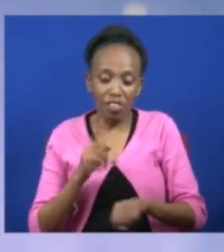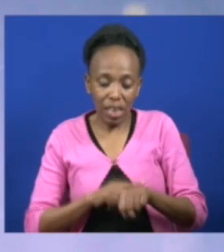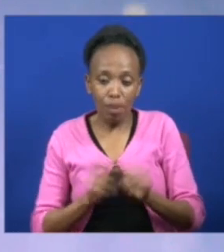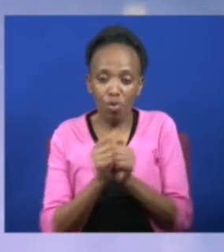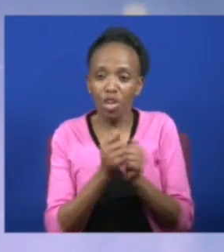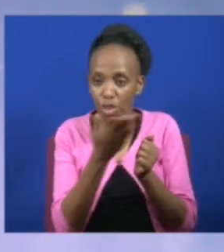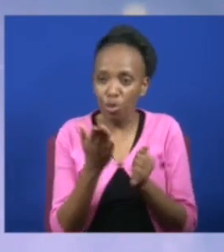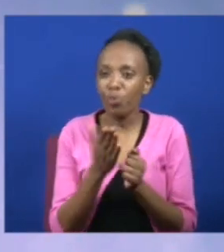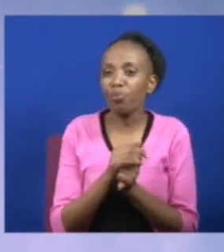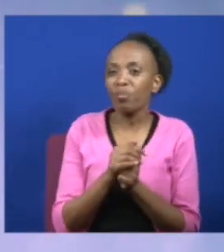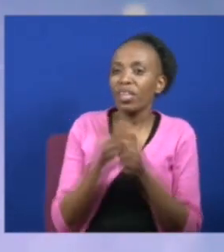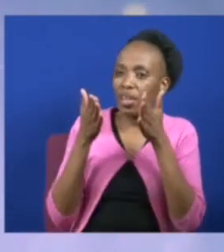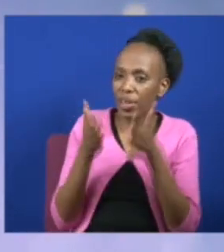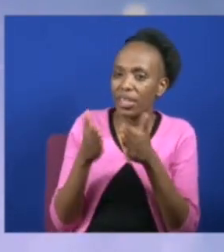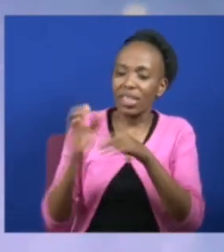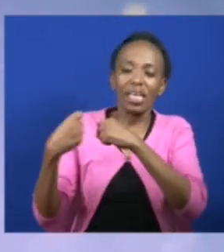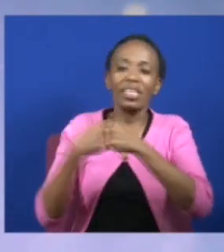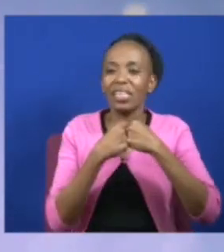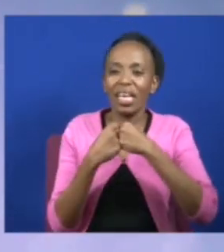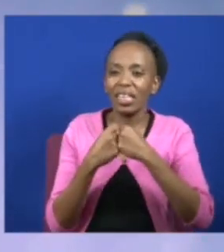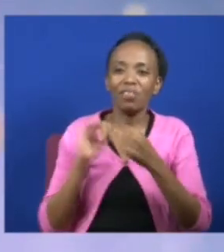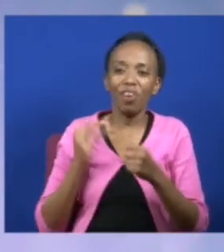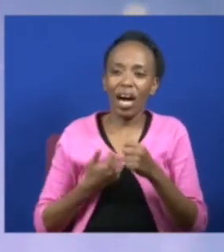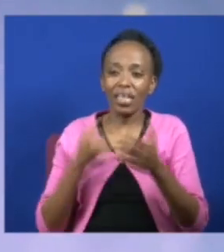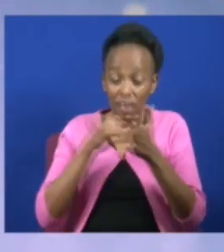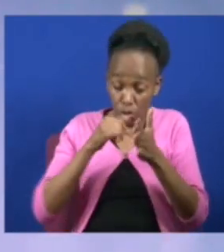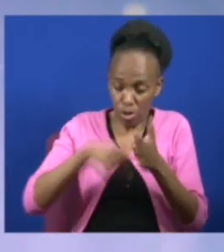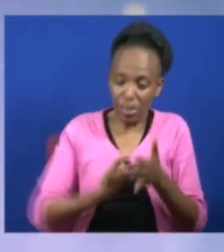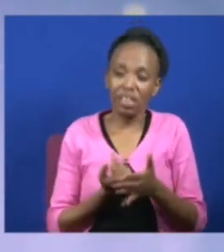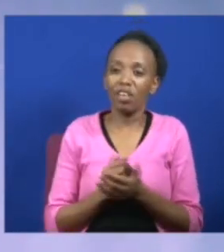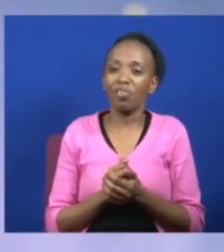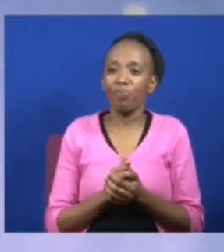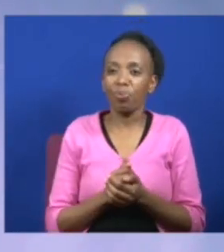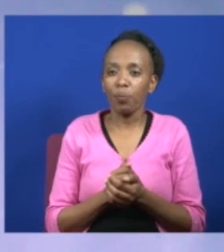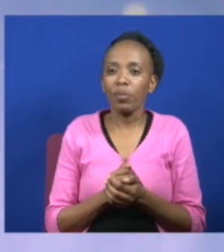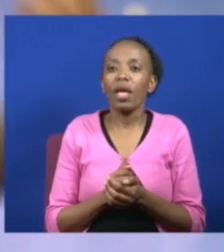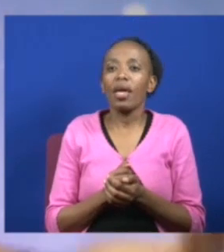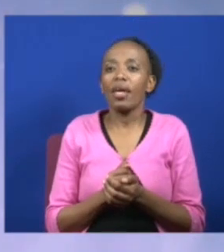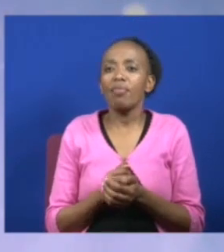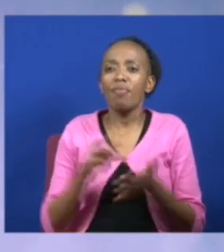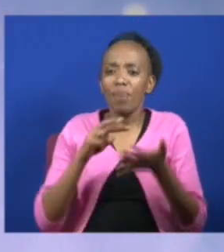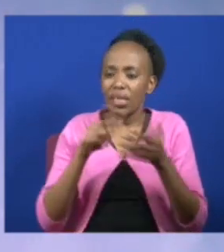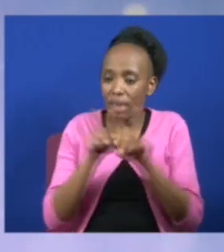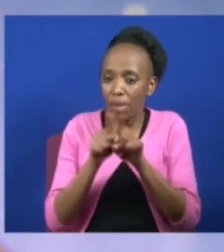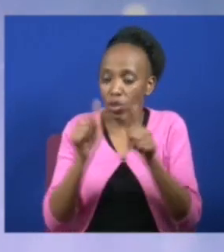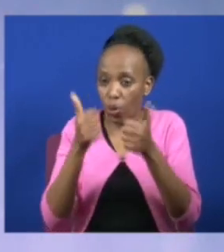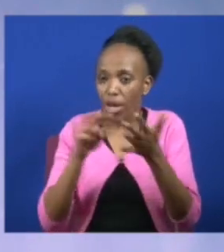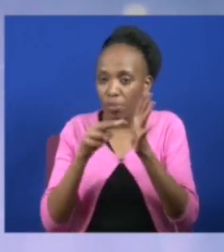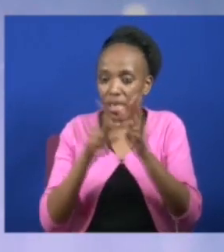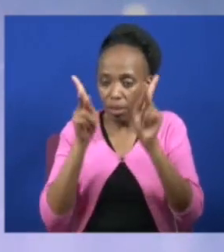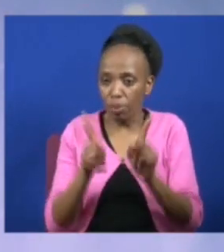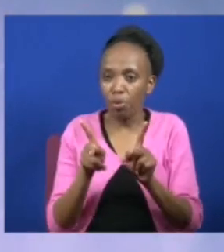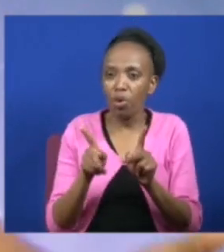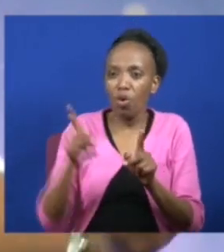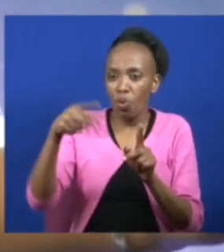you?" And this is a challenge for us, including myself, and very well-meaning people, even